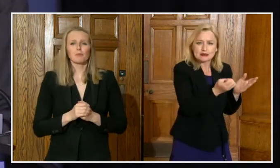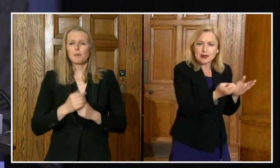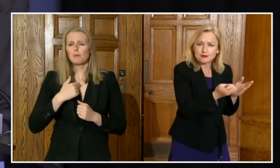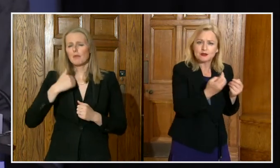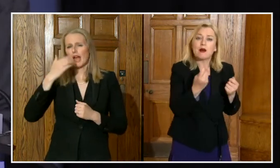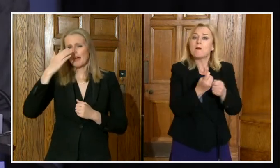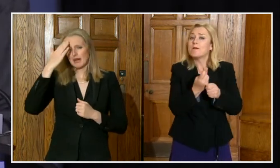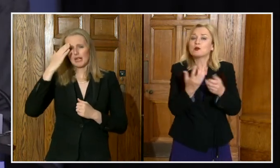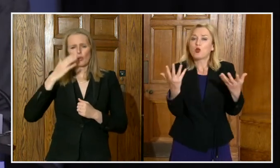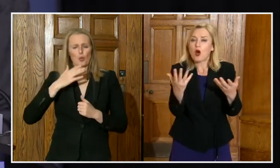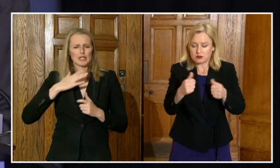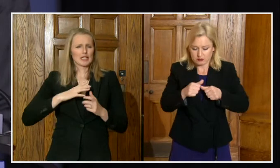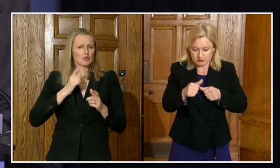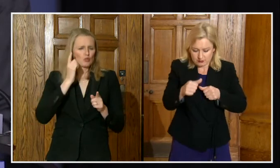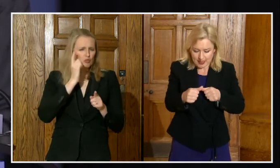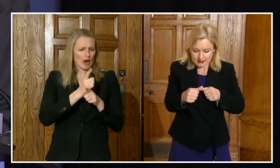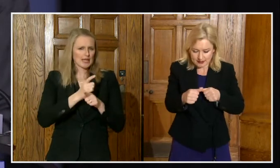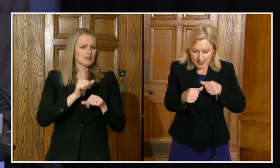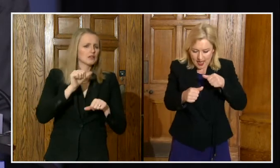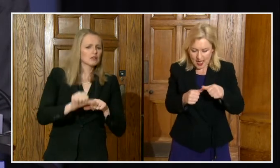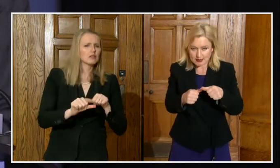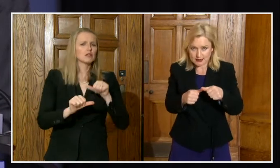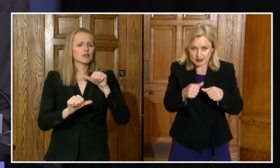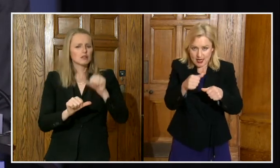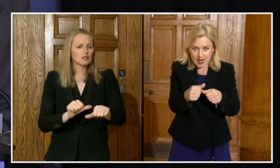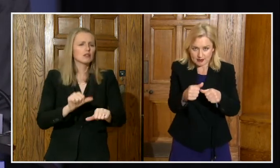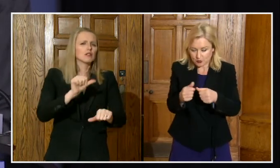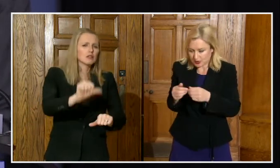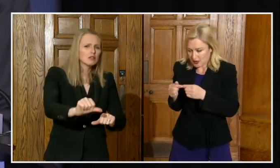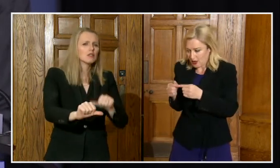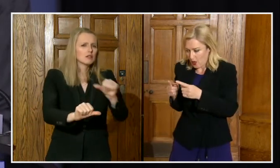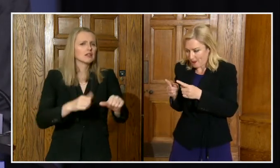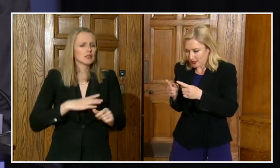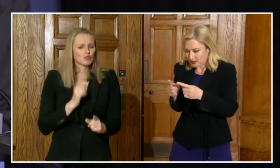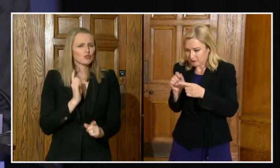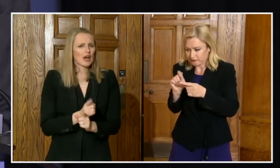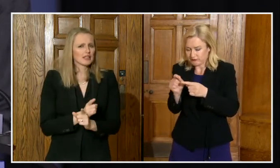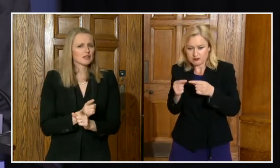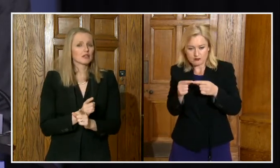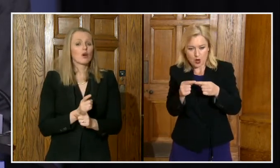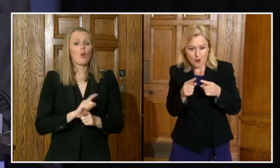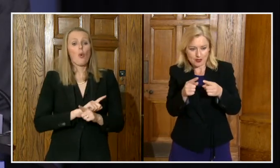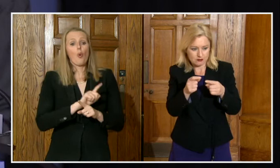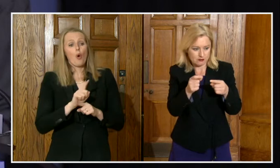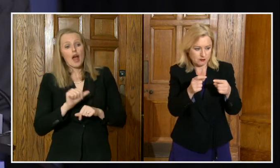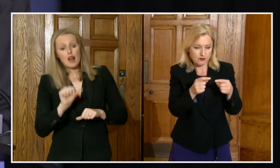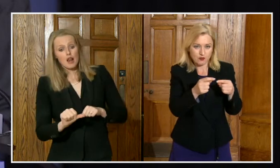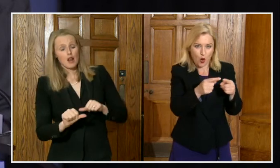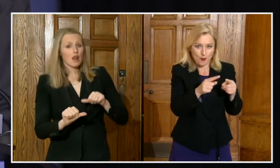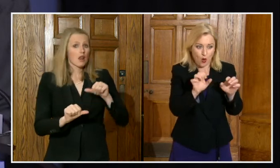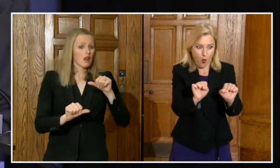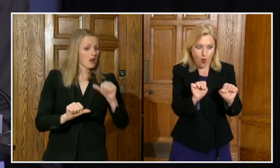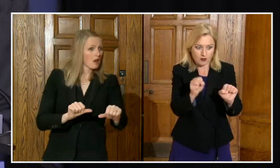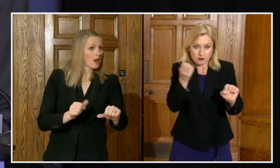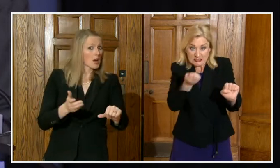sequencing of those steps and assessing the impact that is then